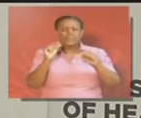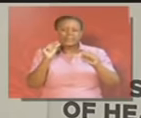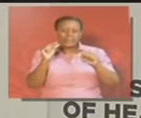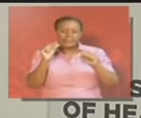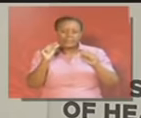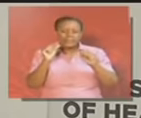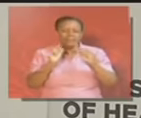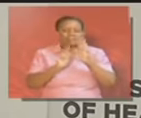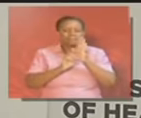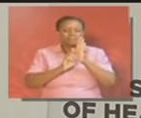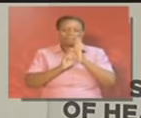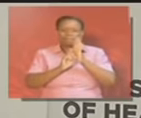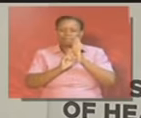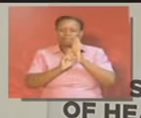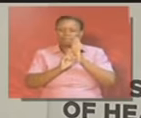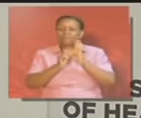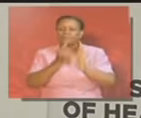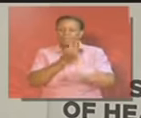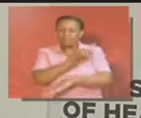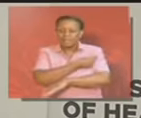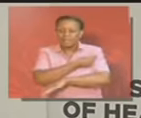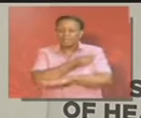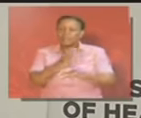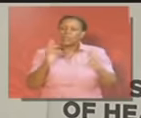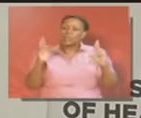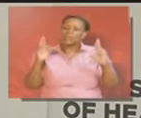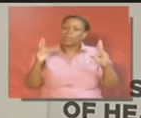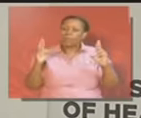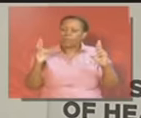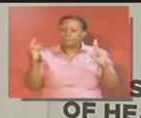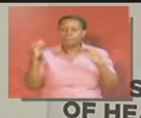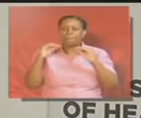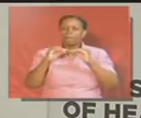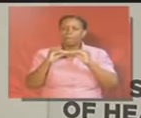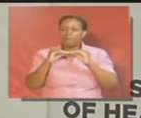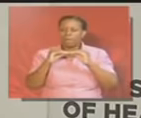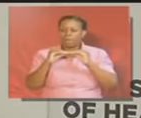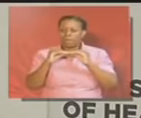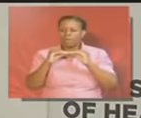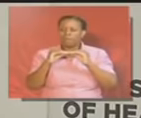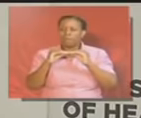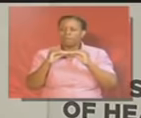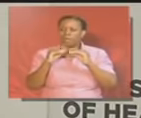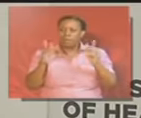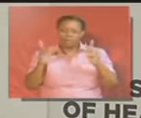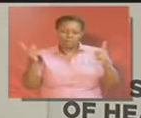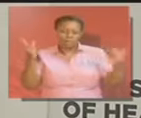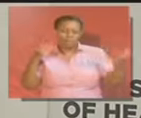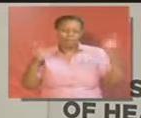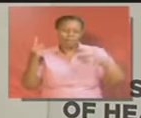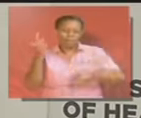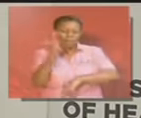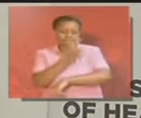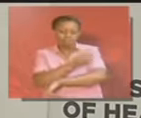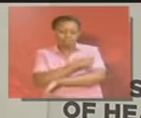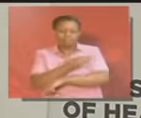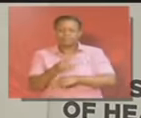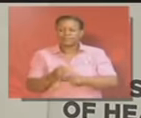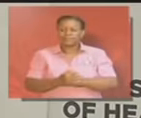we expect that we will be getting an even further increase in the coming days. Moving